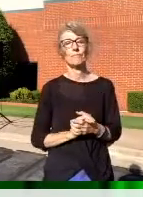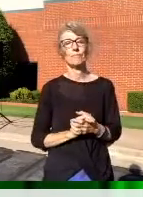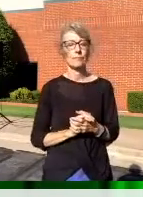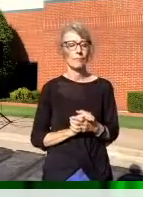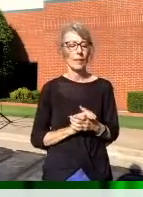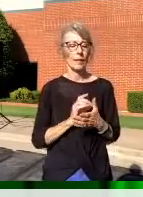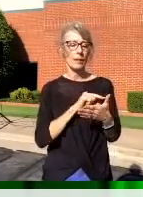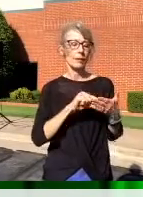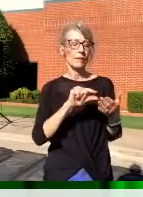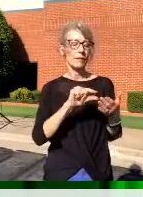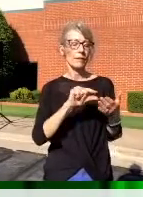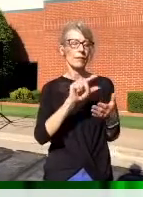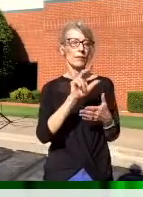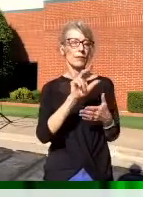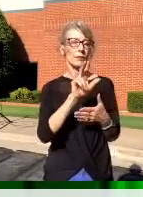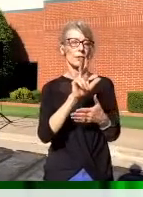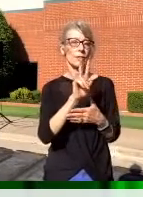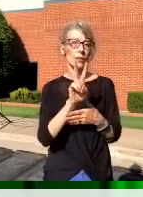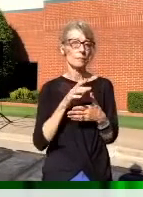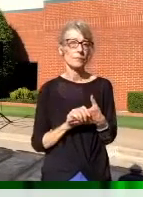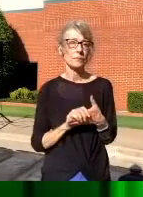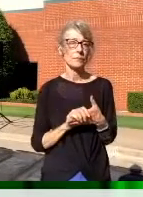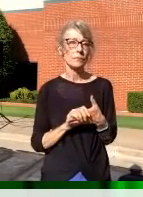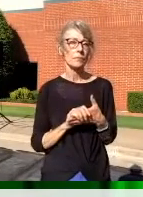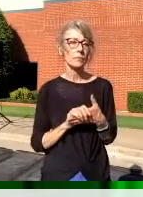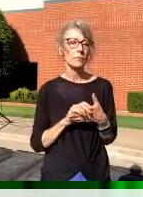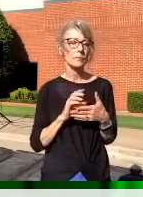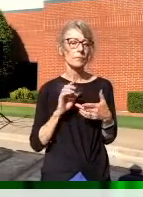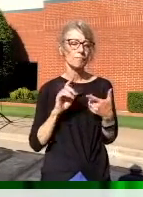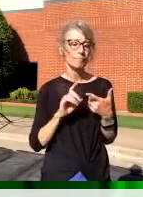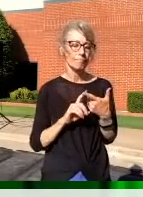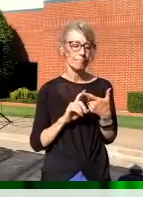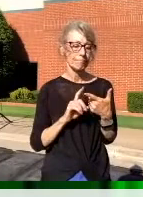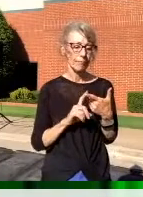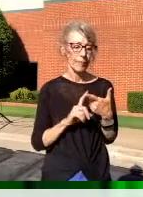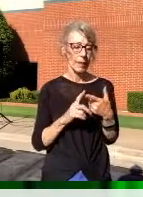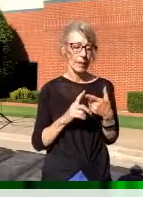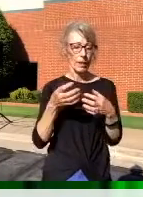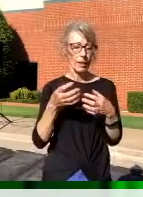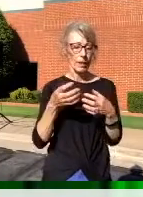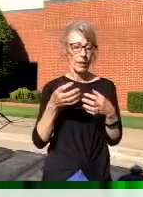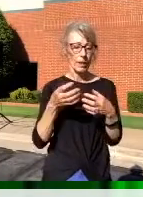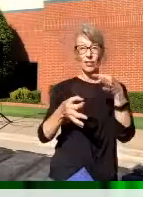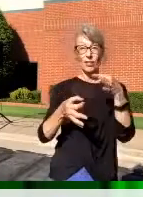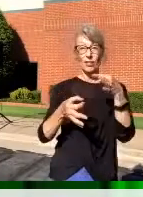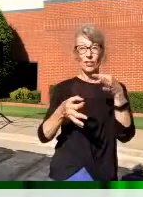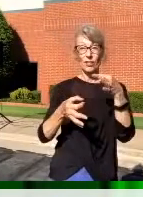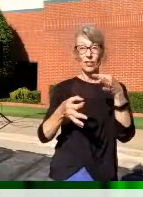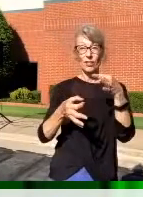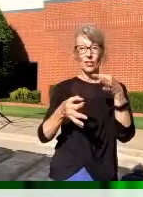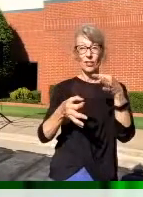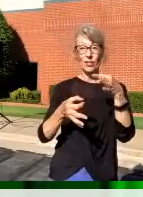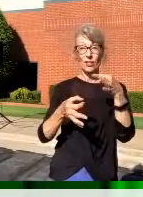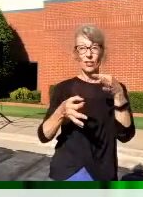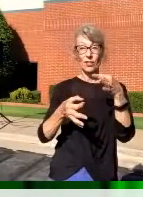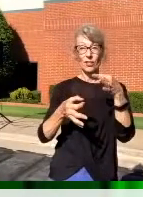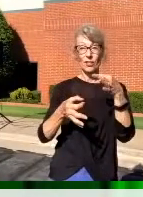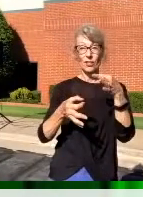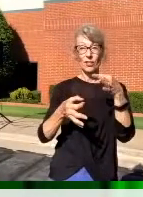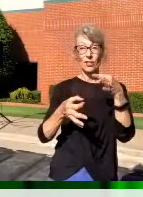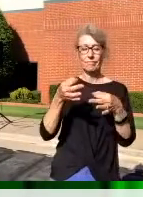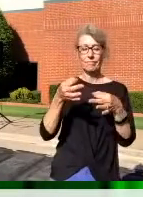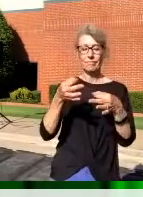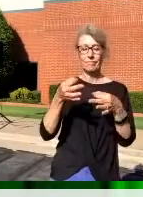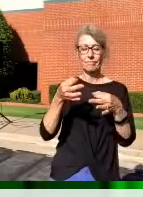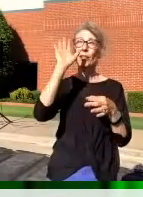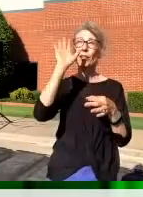32 of 1 Kings 8, Solomon says this: judge between your servants, condemning the guilty by bringing down on their heads what they have